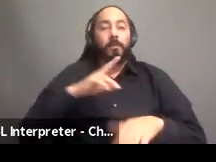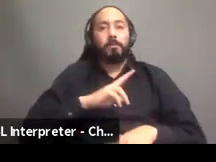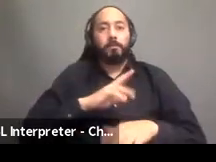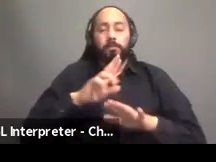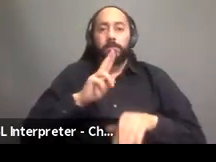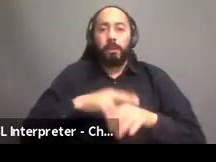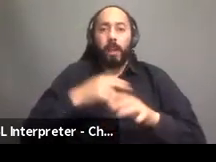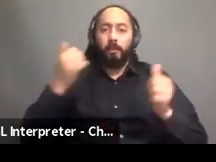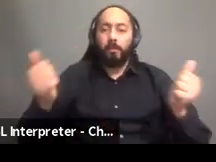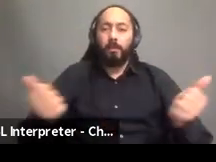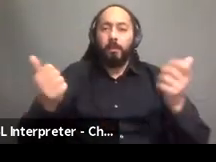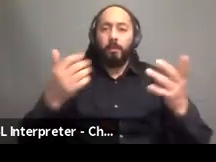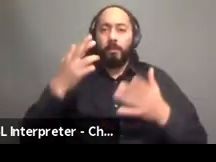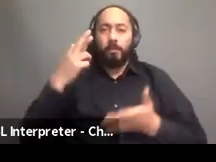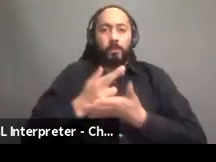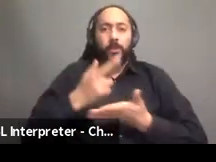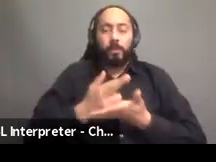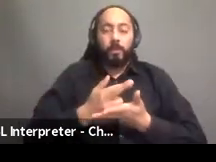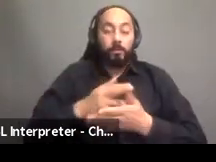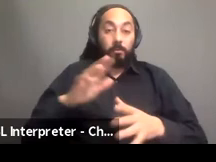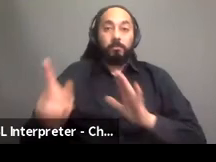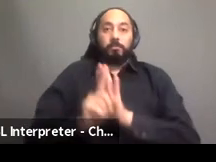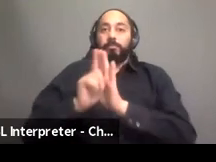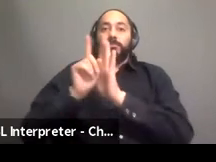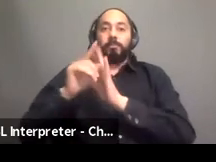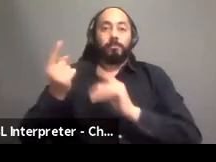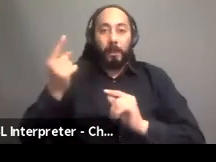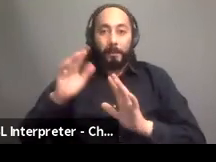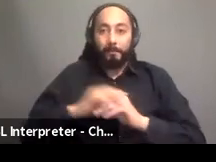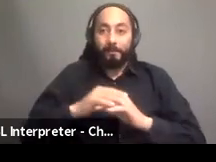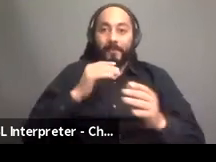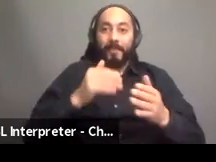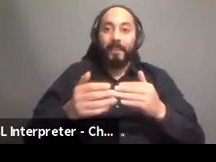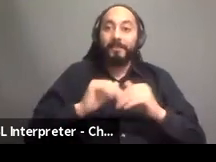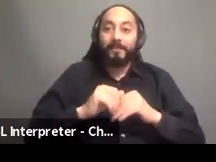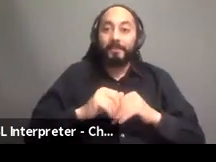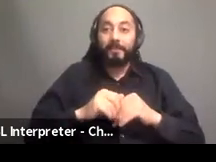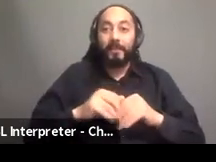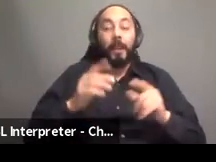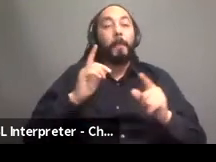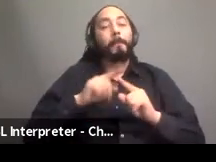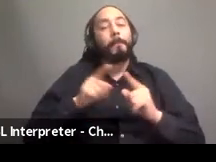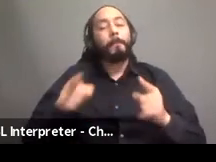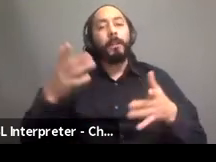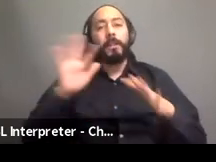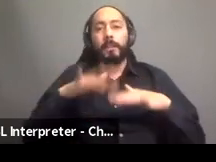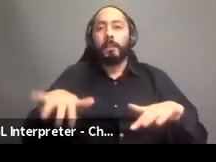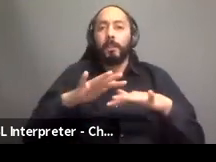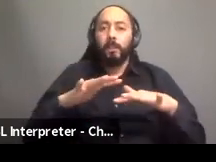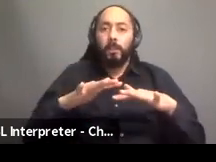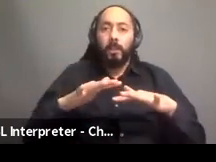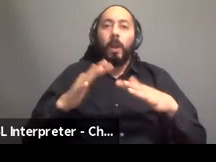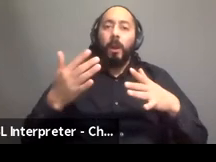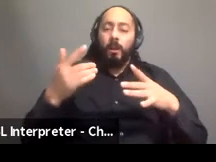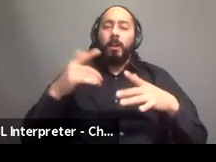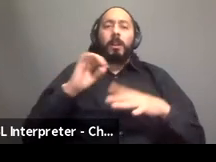area. Ooh. And that ended up looking like a peace sharing agreement, and